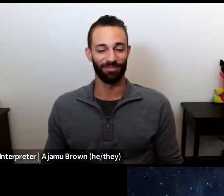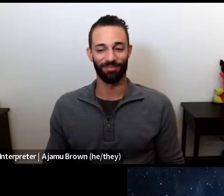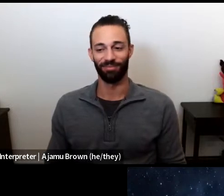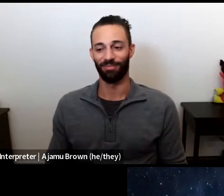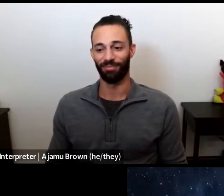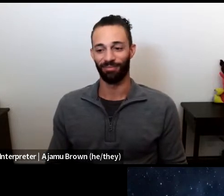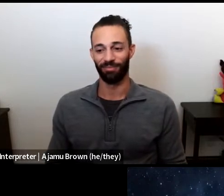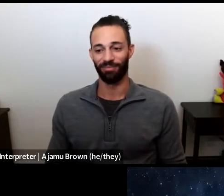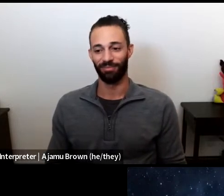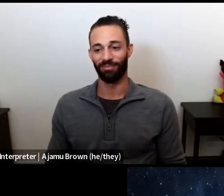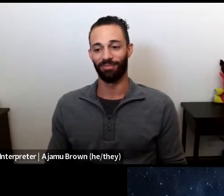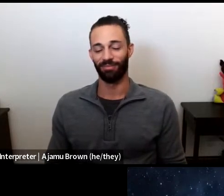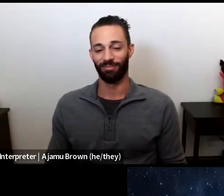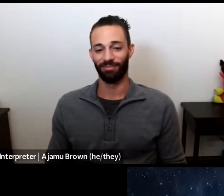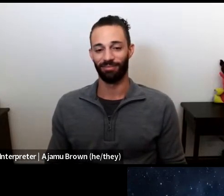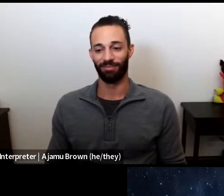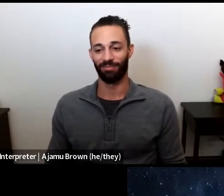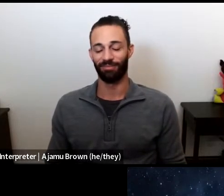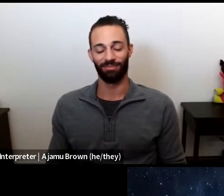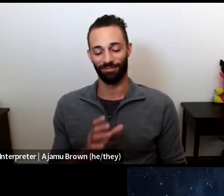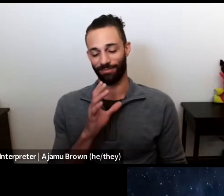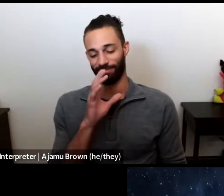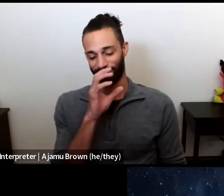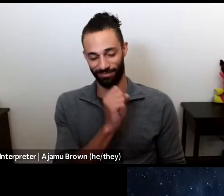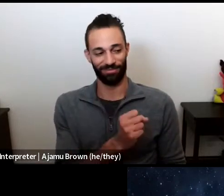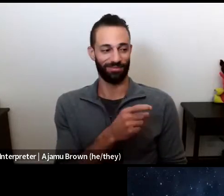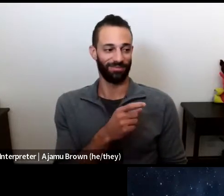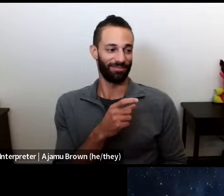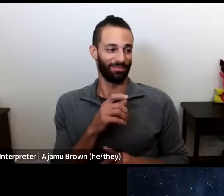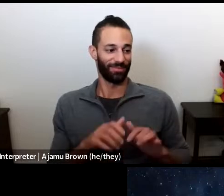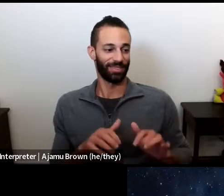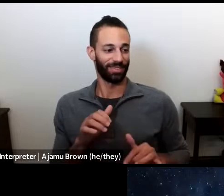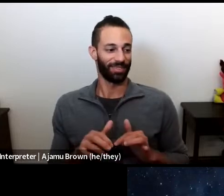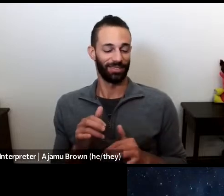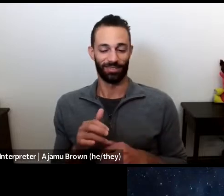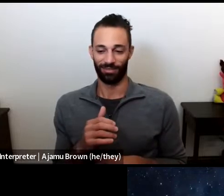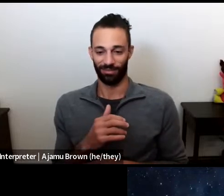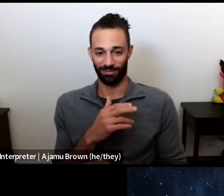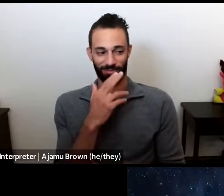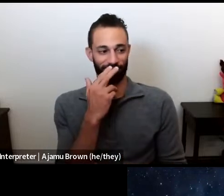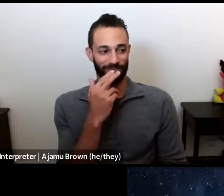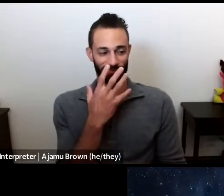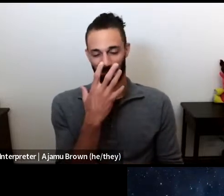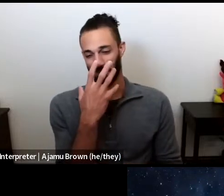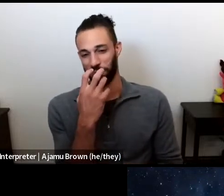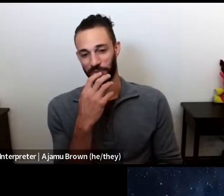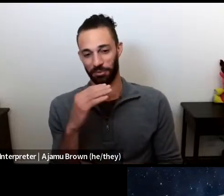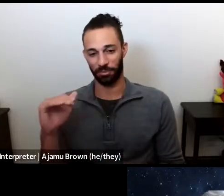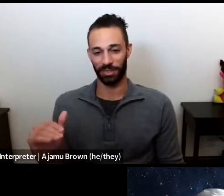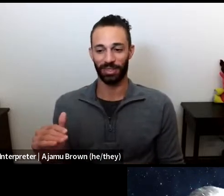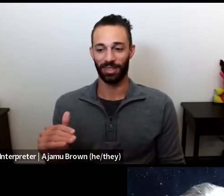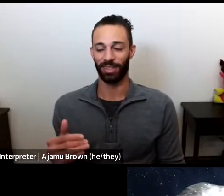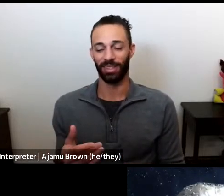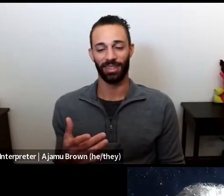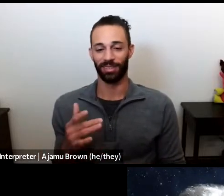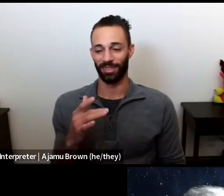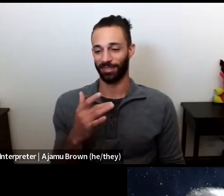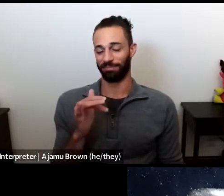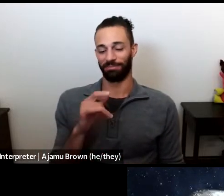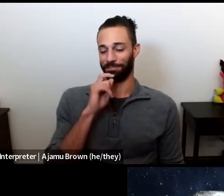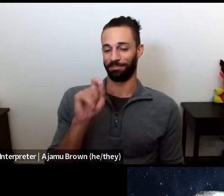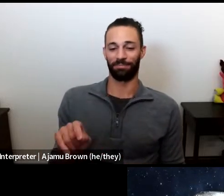I am living for this chat right now. That grumpy child. It said everything. All